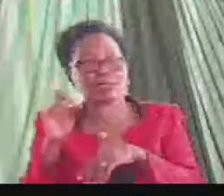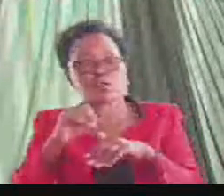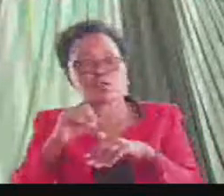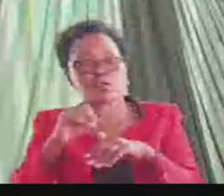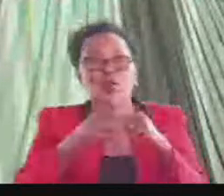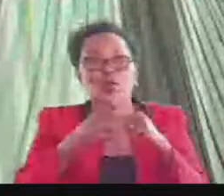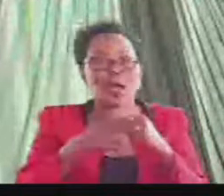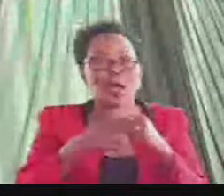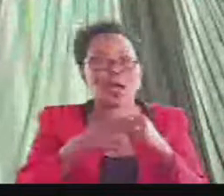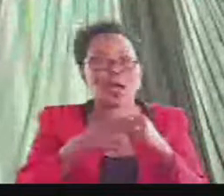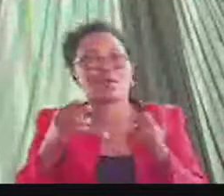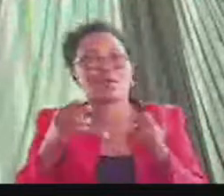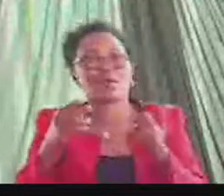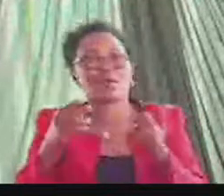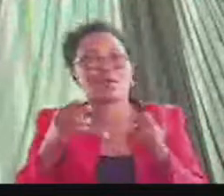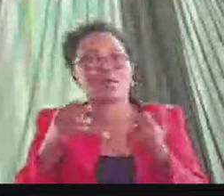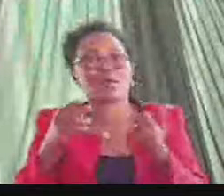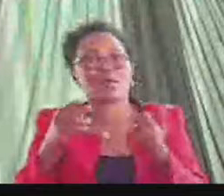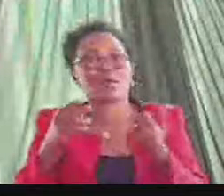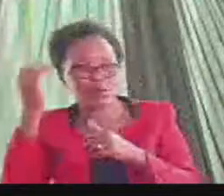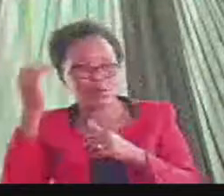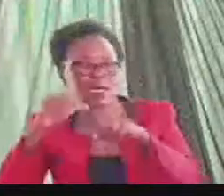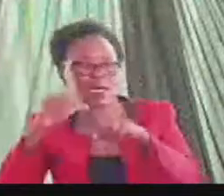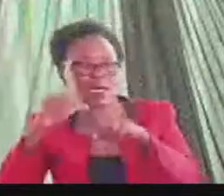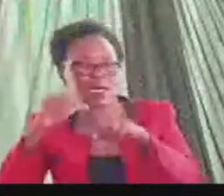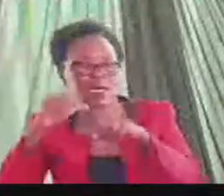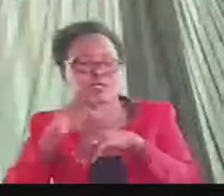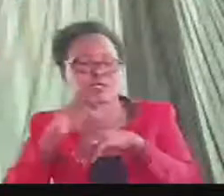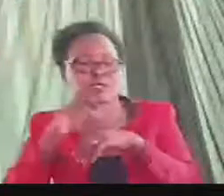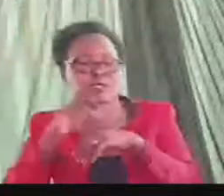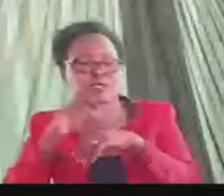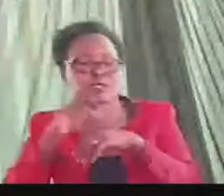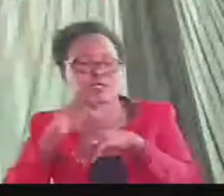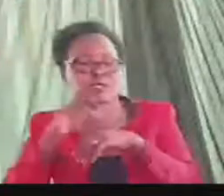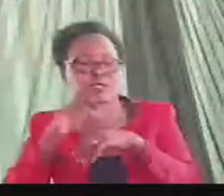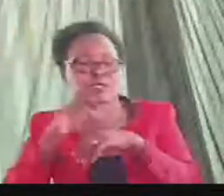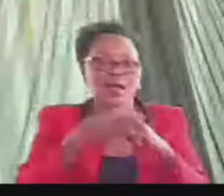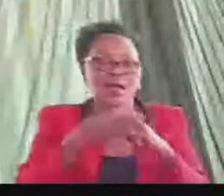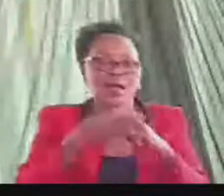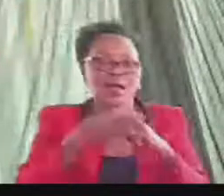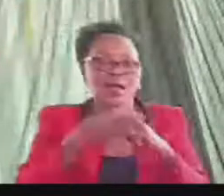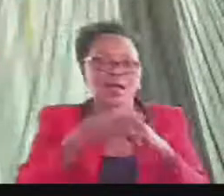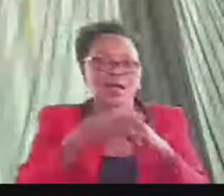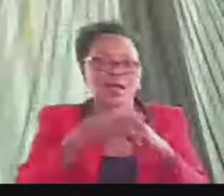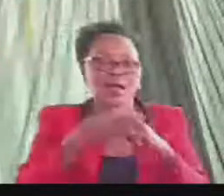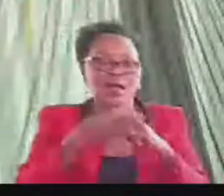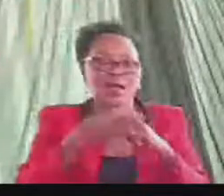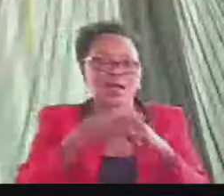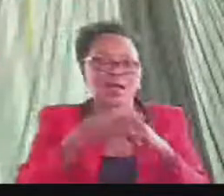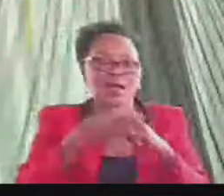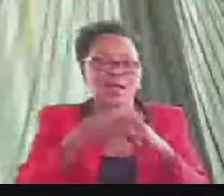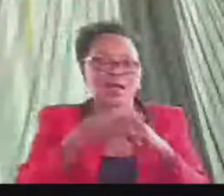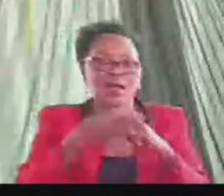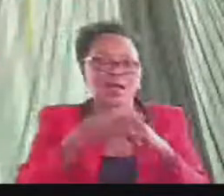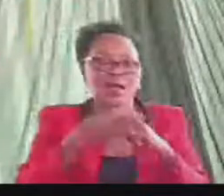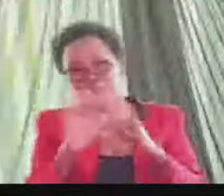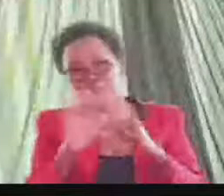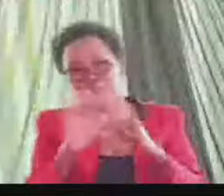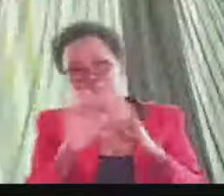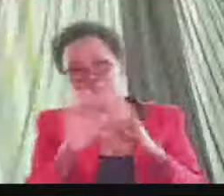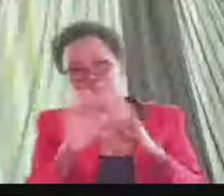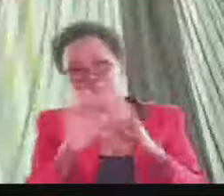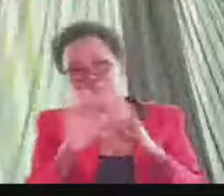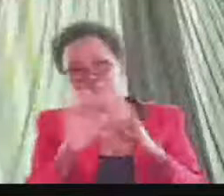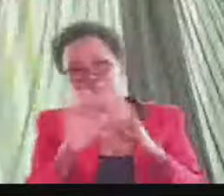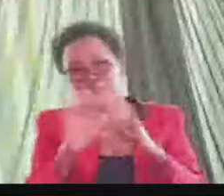for magistrate courts for August, for even for June. So as the head of judiciary, it will not be